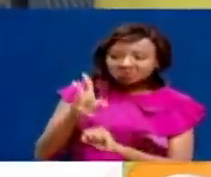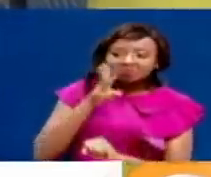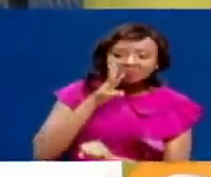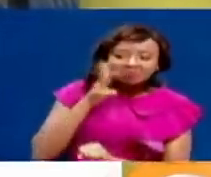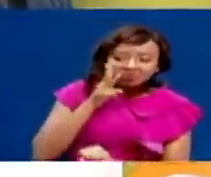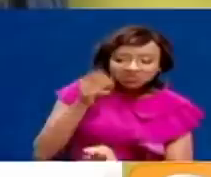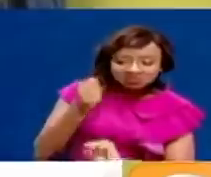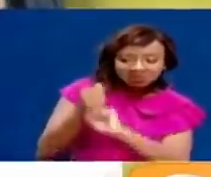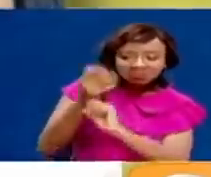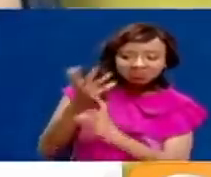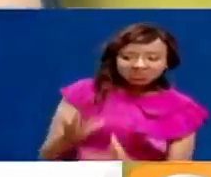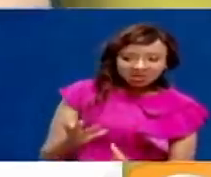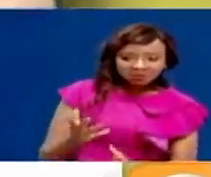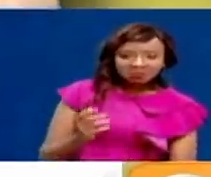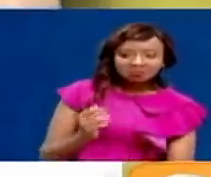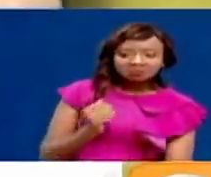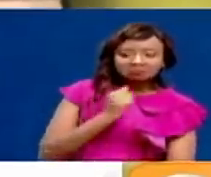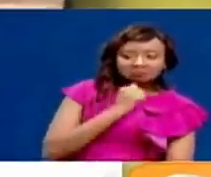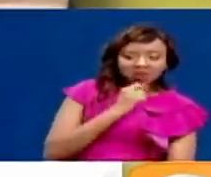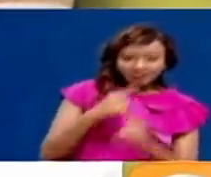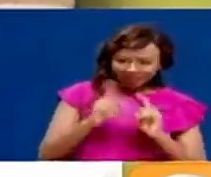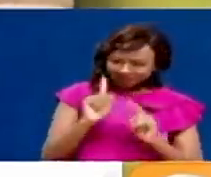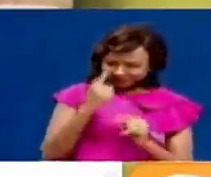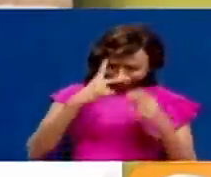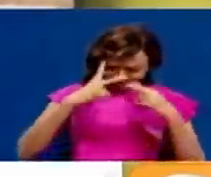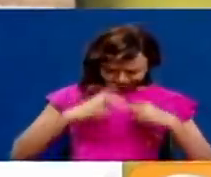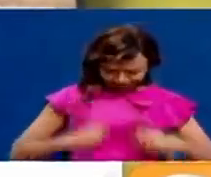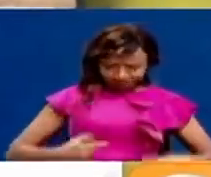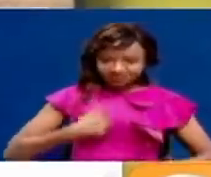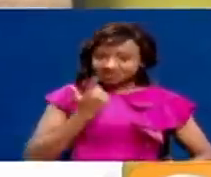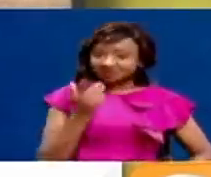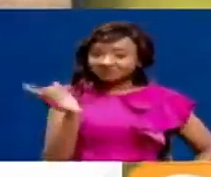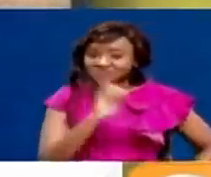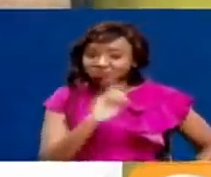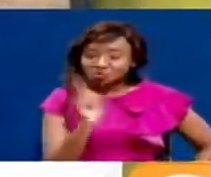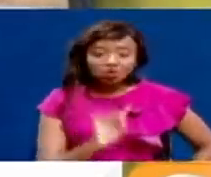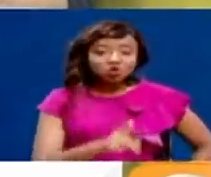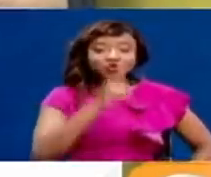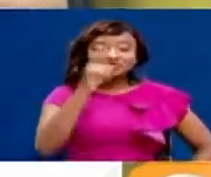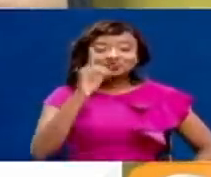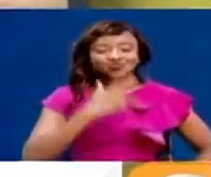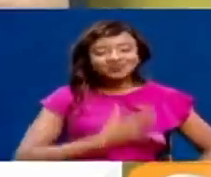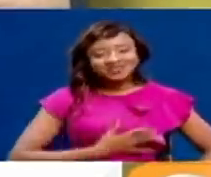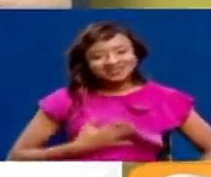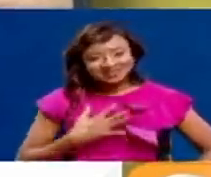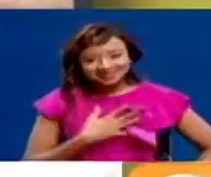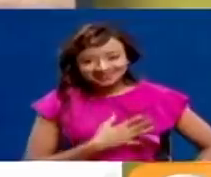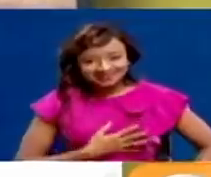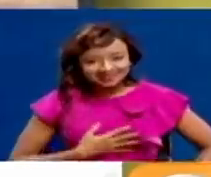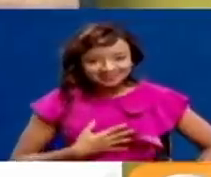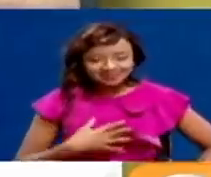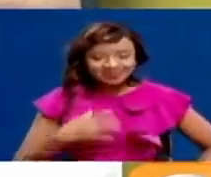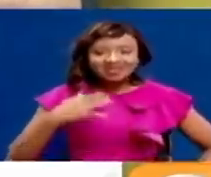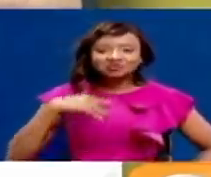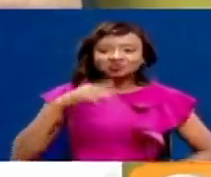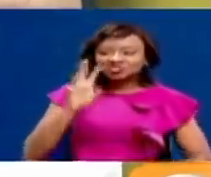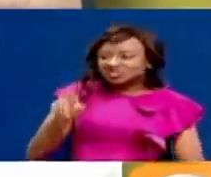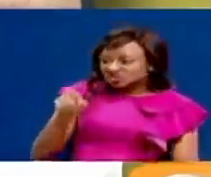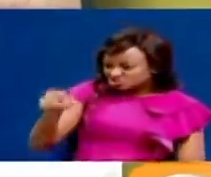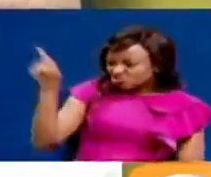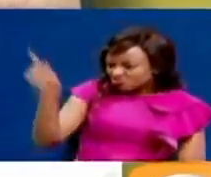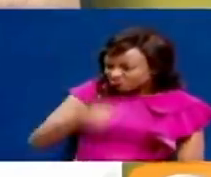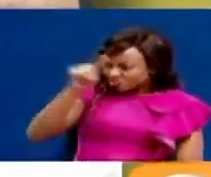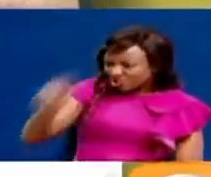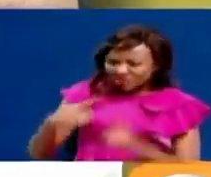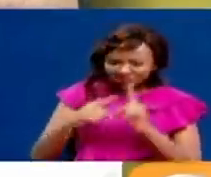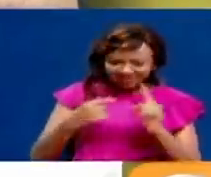supports, without checking themselves. Don't, for heaven's sake, see the speck in your brother's eye